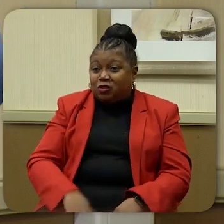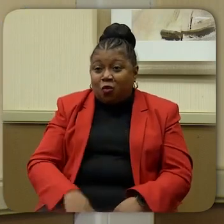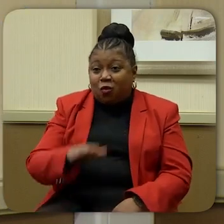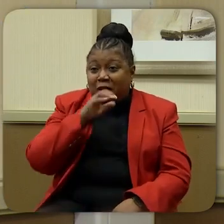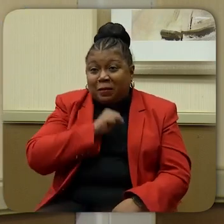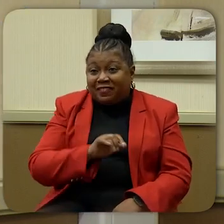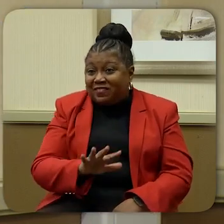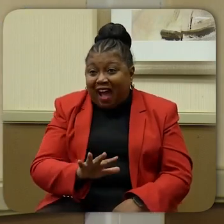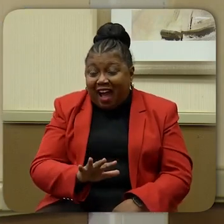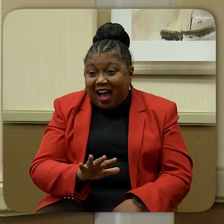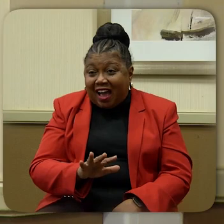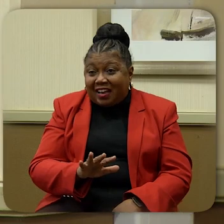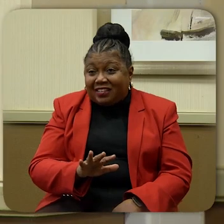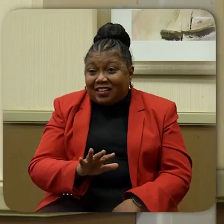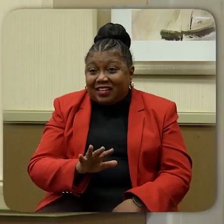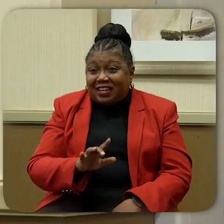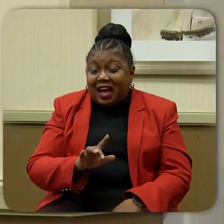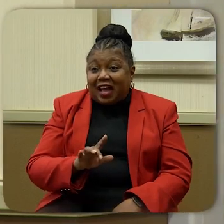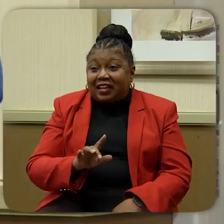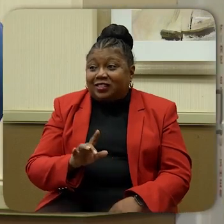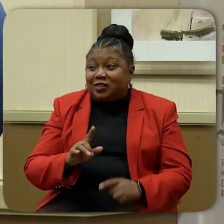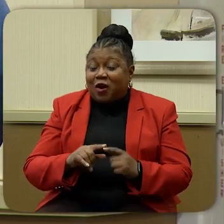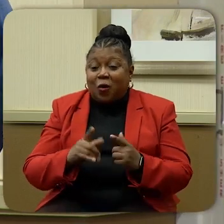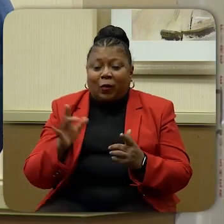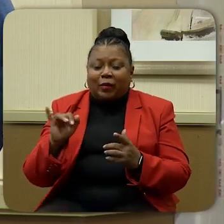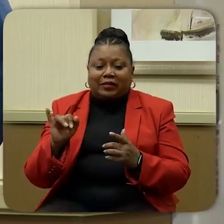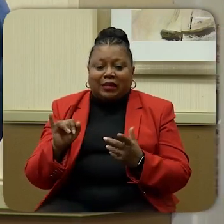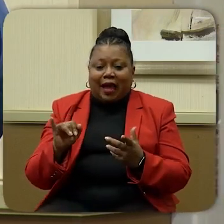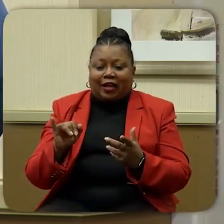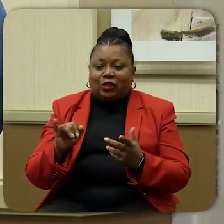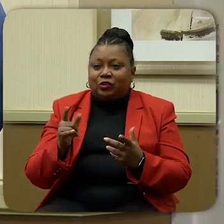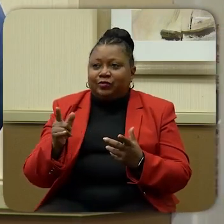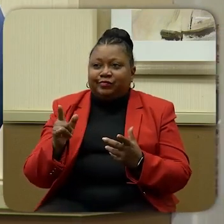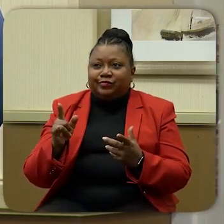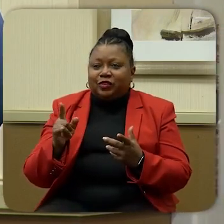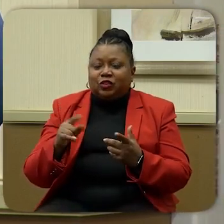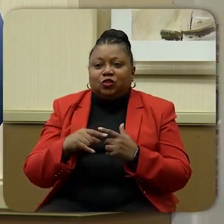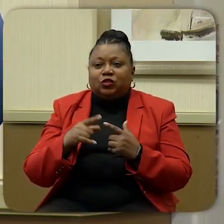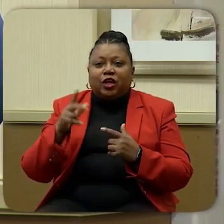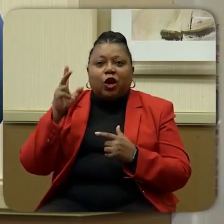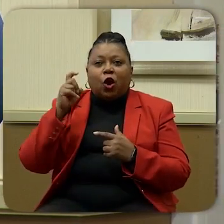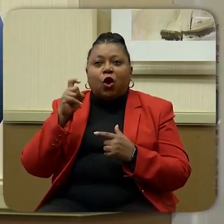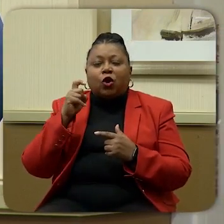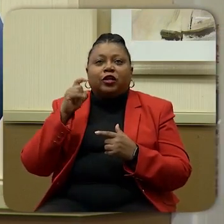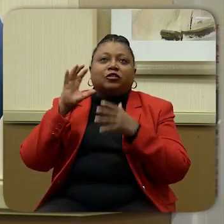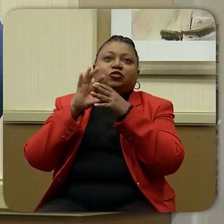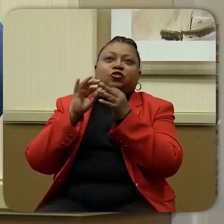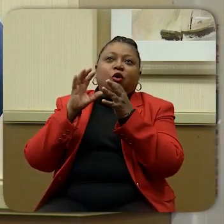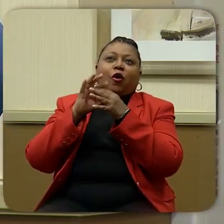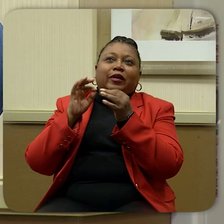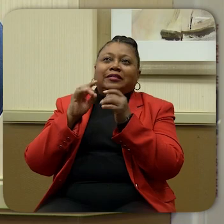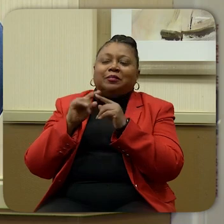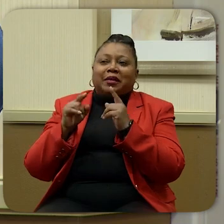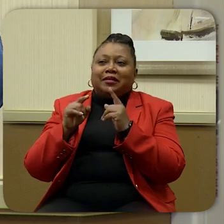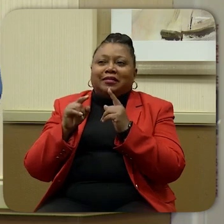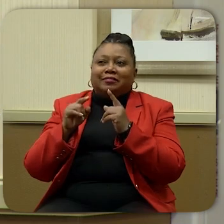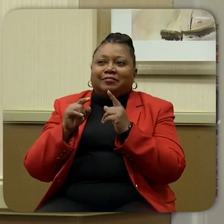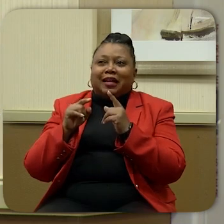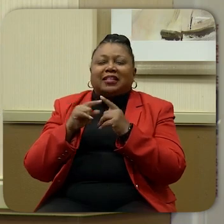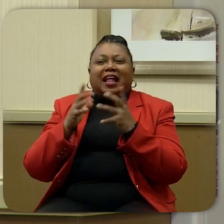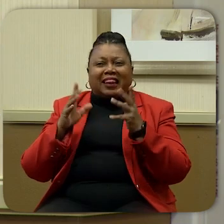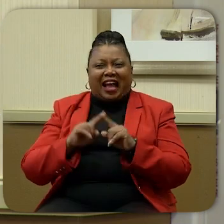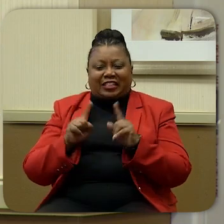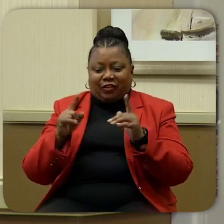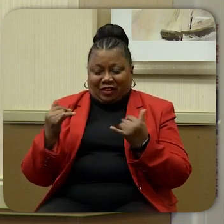up, like where I was living. Right. You know, it was like you just heard of some stories of things, but it's a